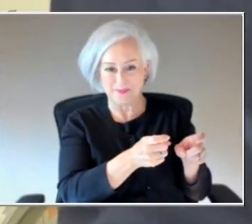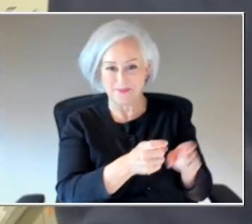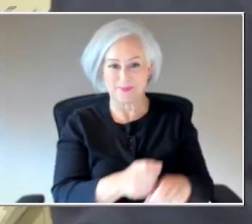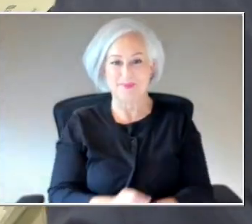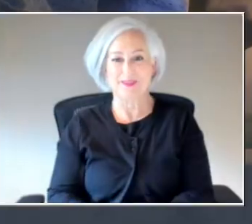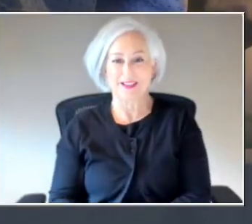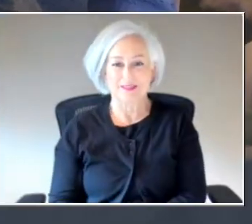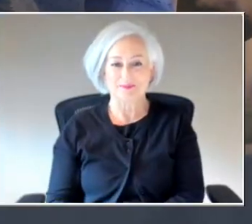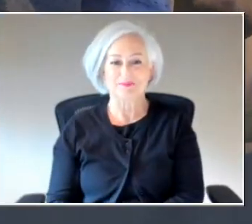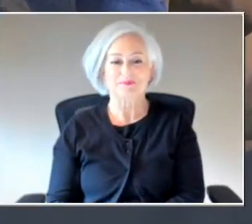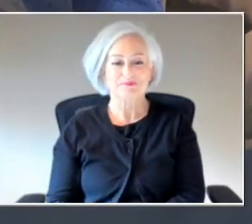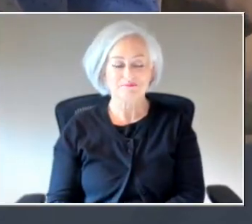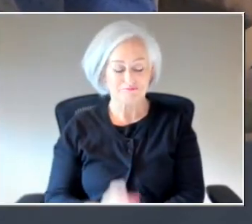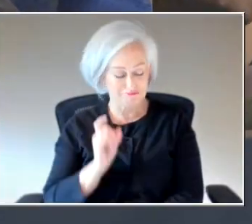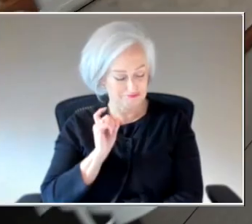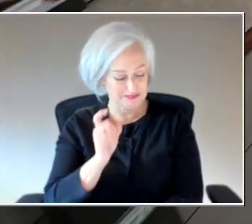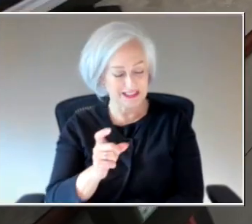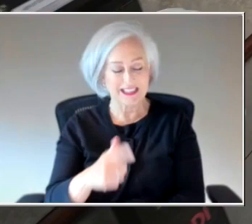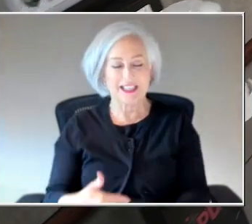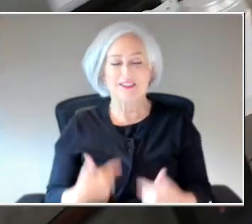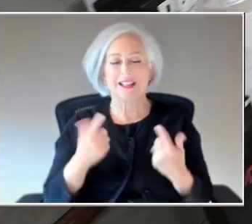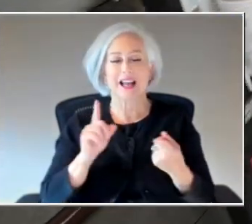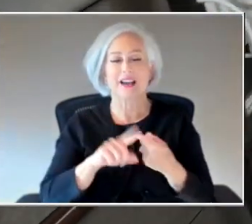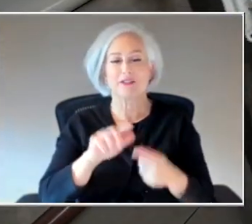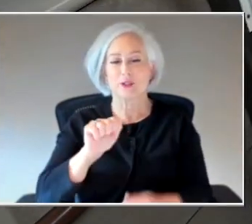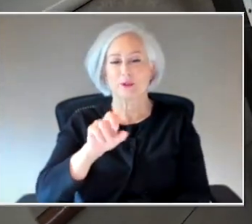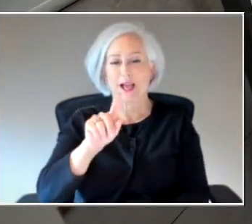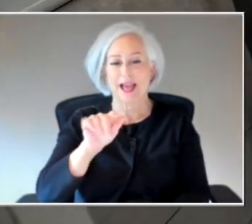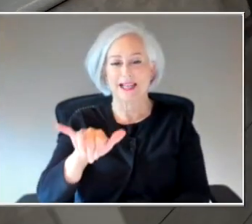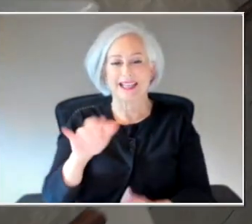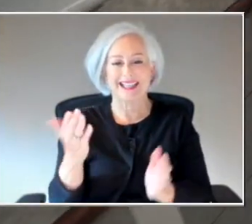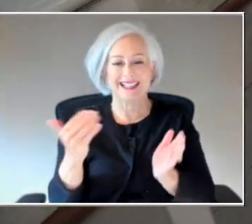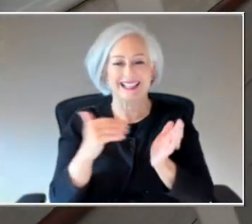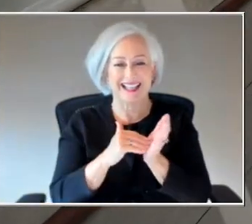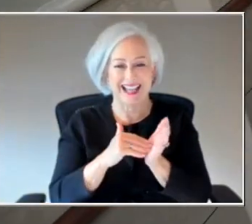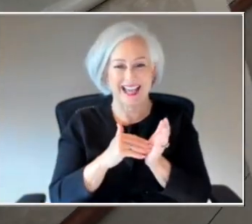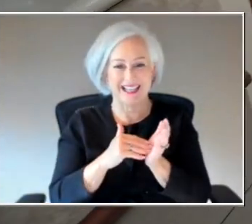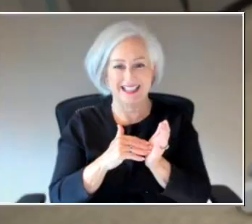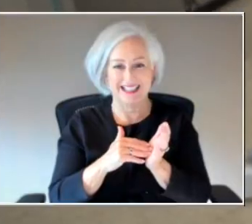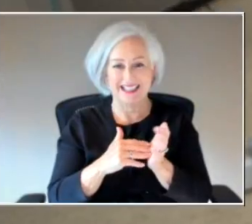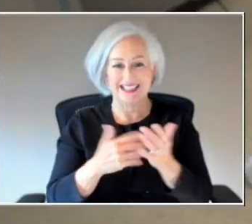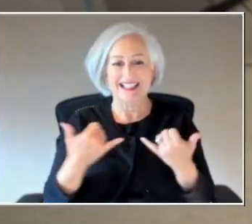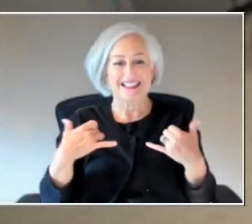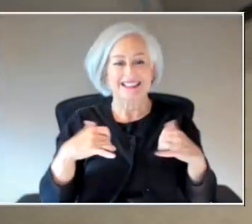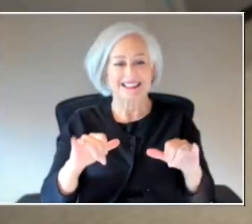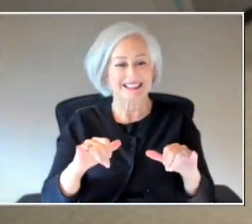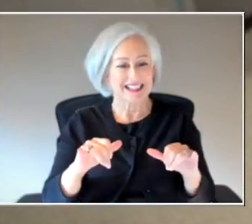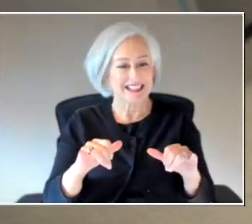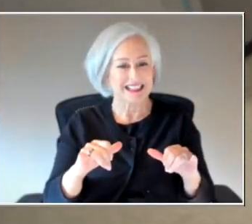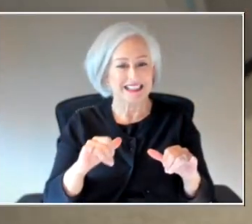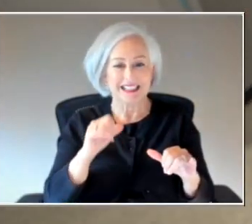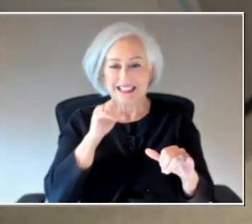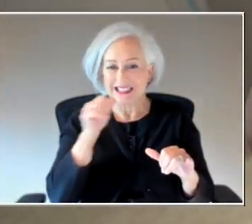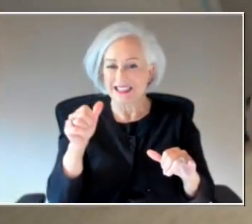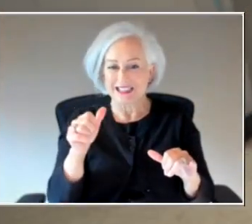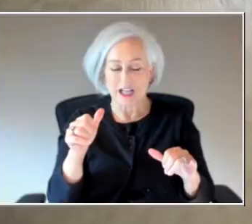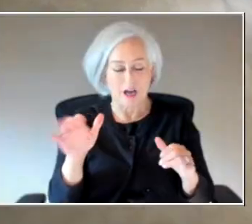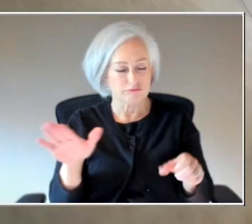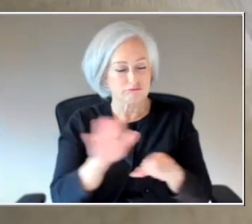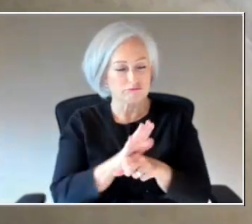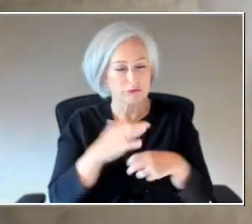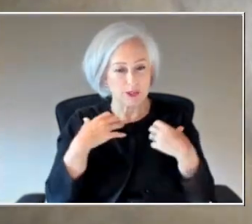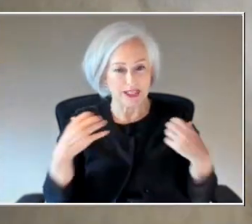giving life to Addie once again. We're making a laugh. Still not out of the woods completely, Stacey's mind would